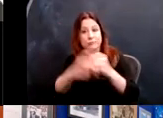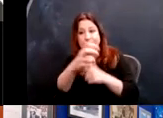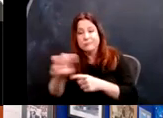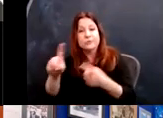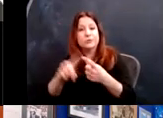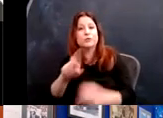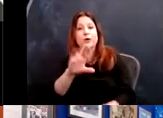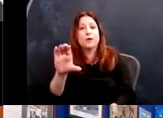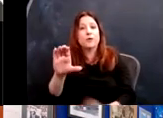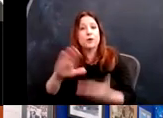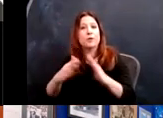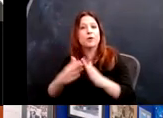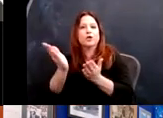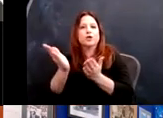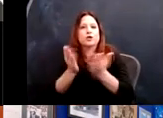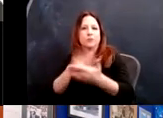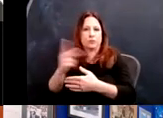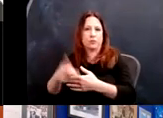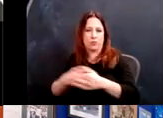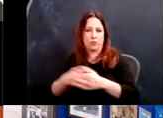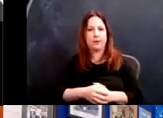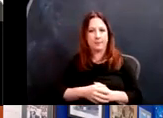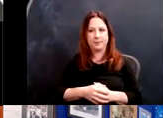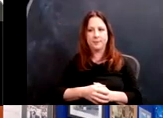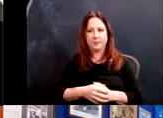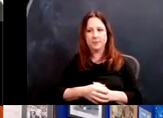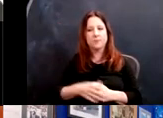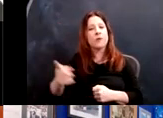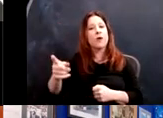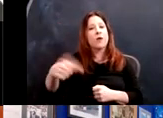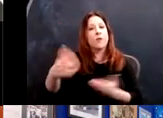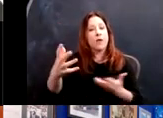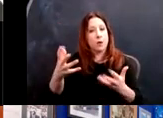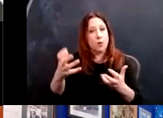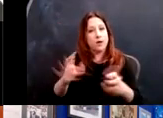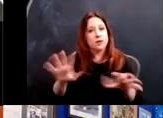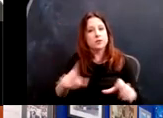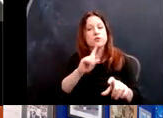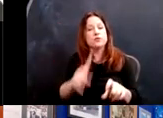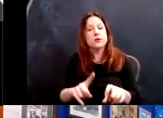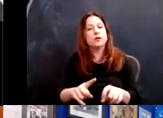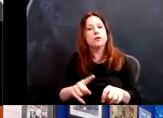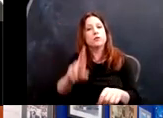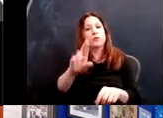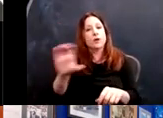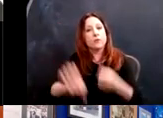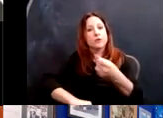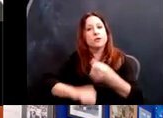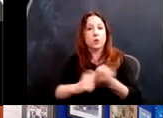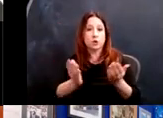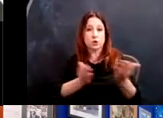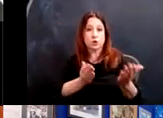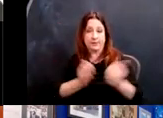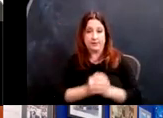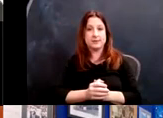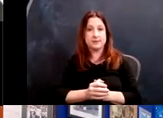Community Services Program. And they wanted to just do real recovery support services we went